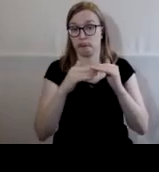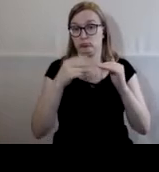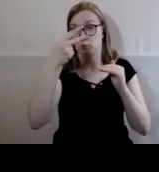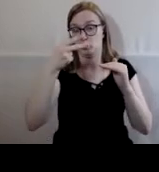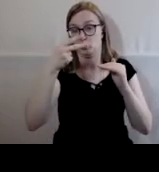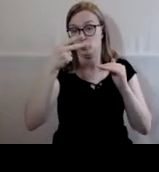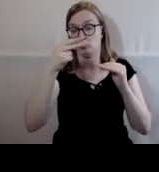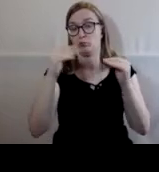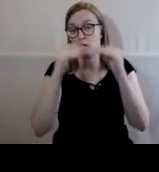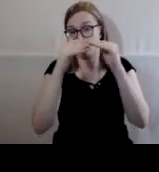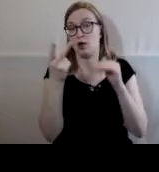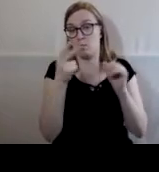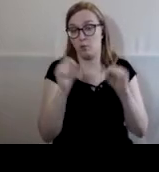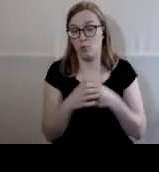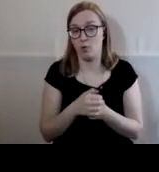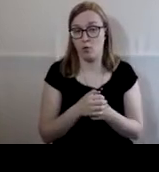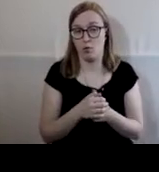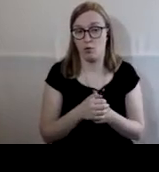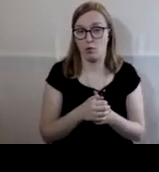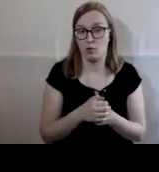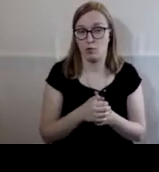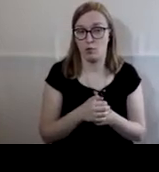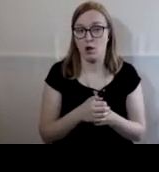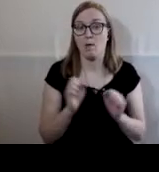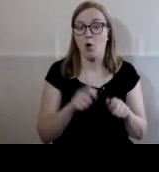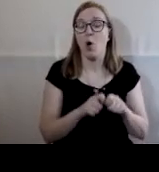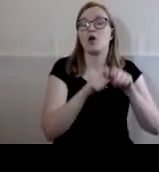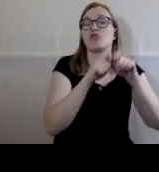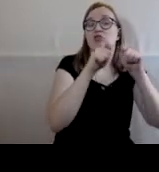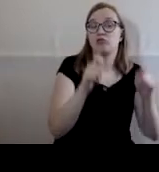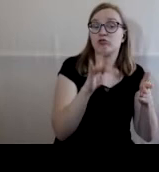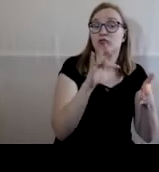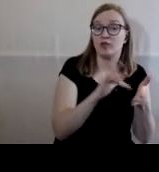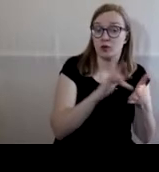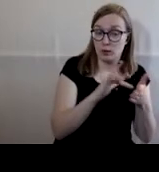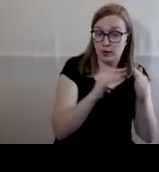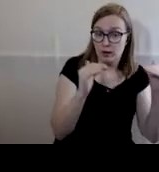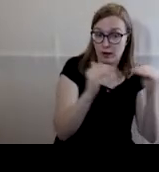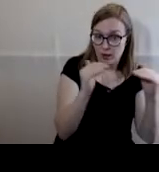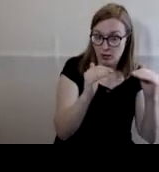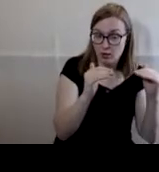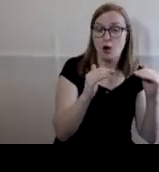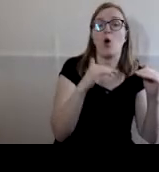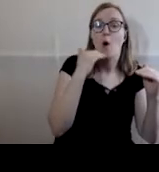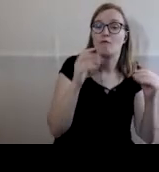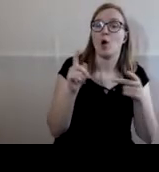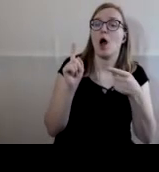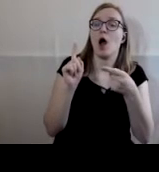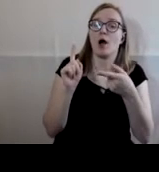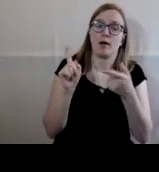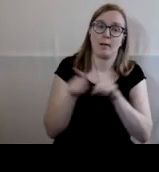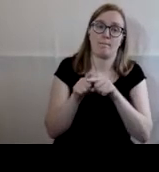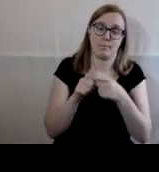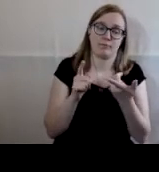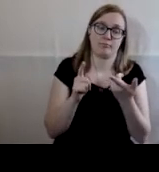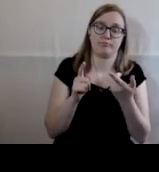the immediate course, and then they might have an extension of that. It might be called extension rather than advanced.